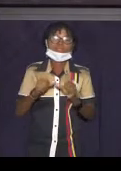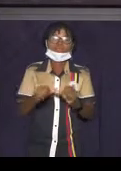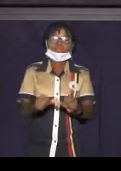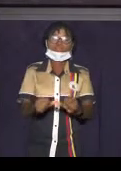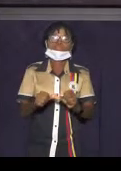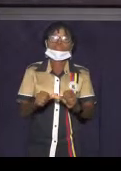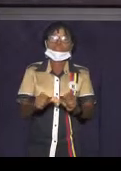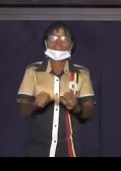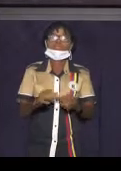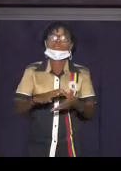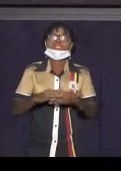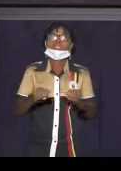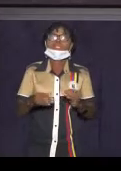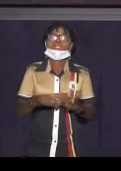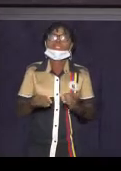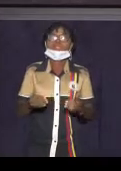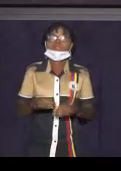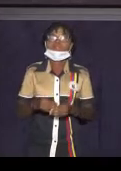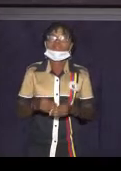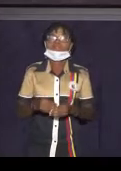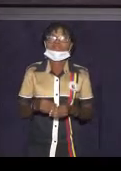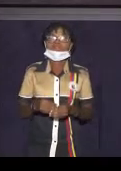The past continuous tense.